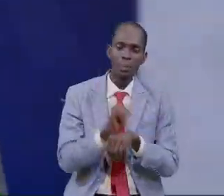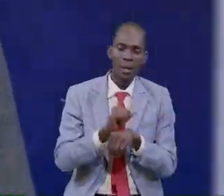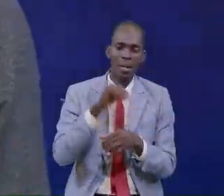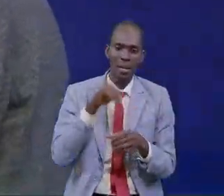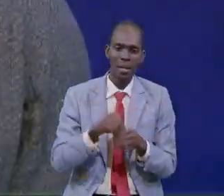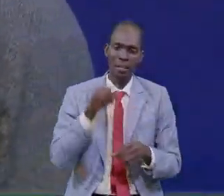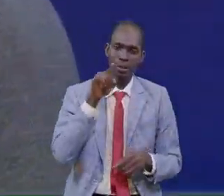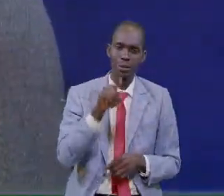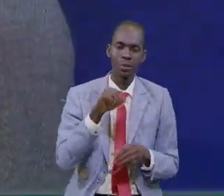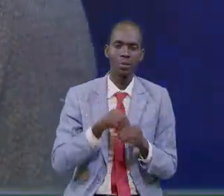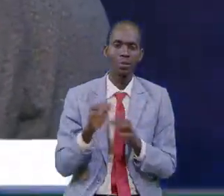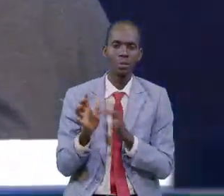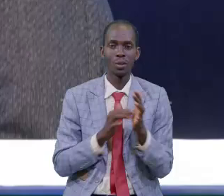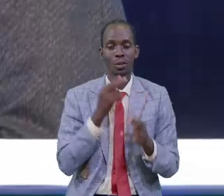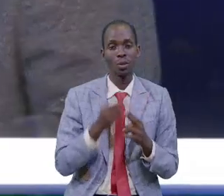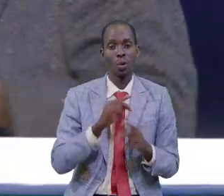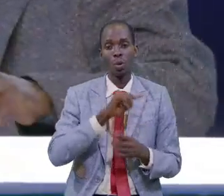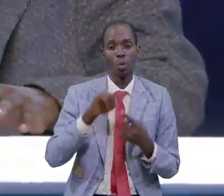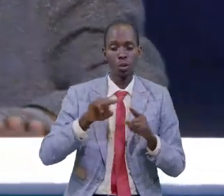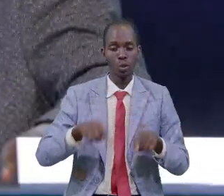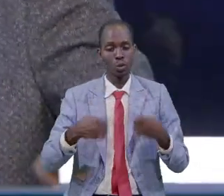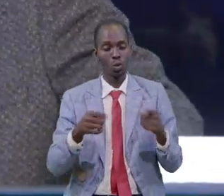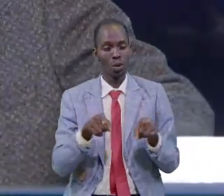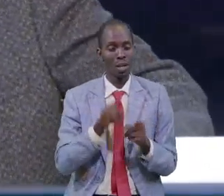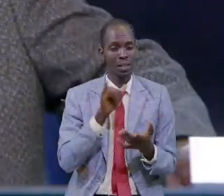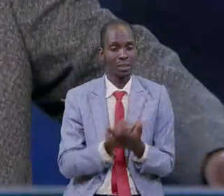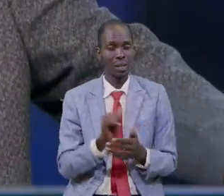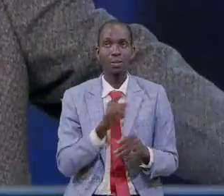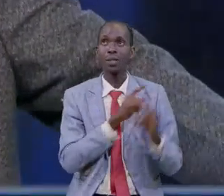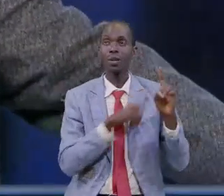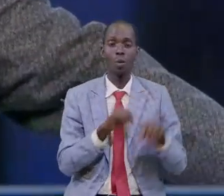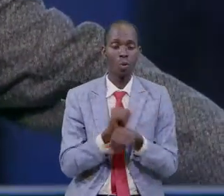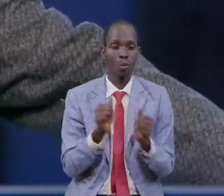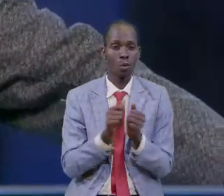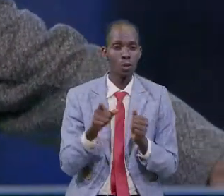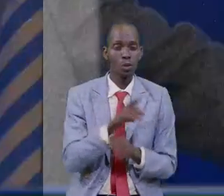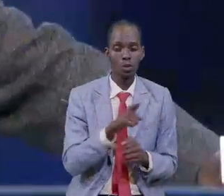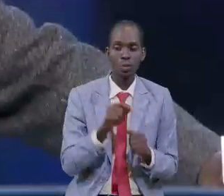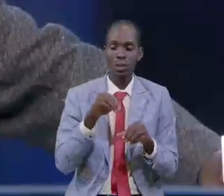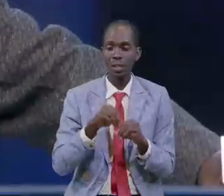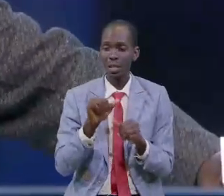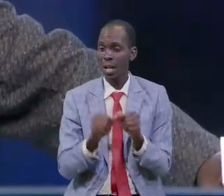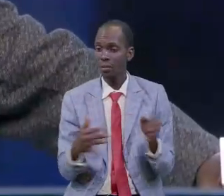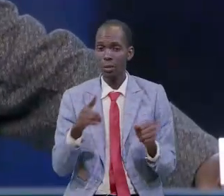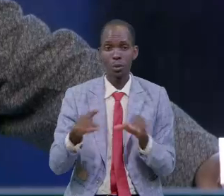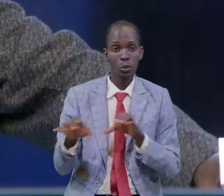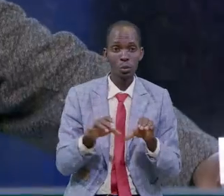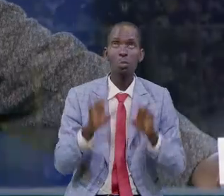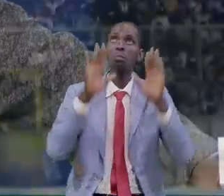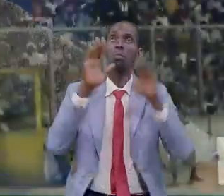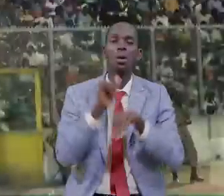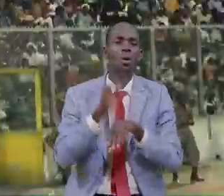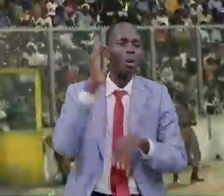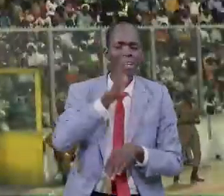you go like that every day in everything that you do, miracles will never be missing in your